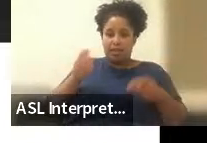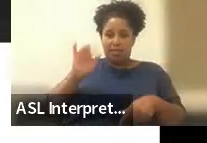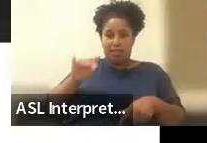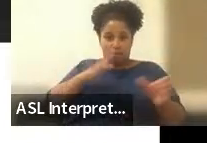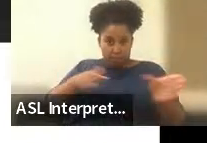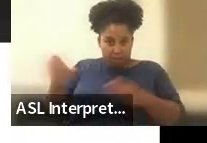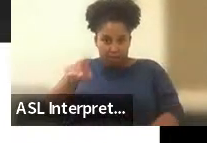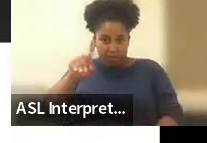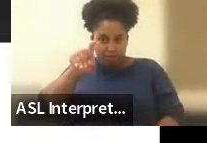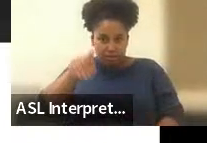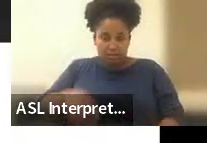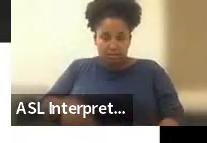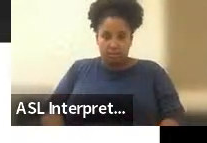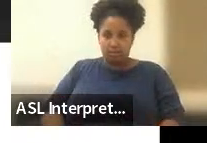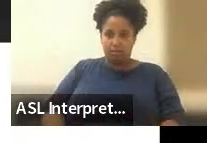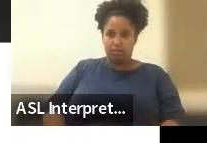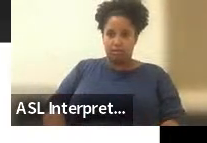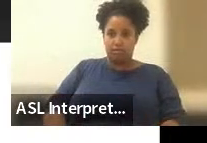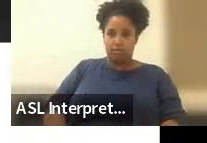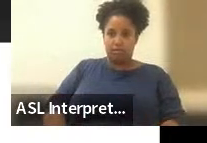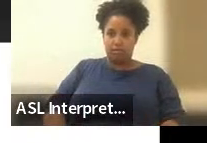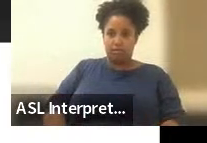plan?